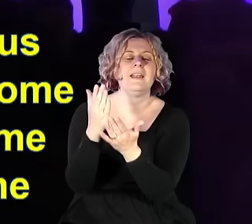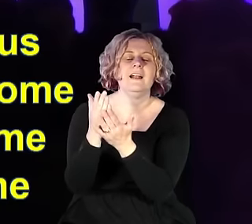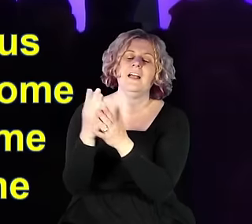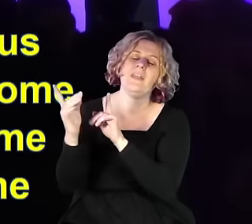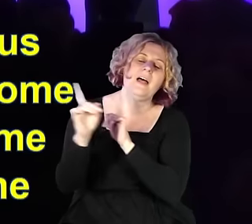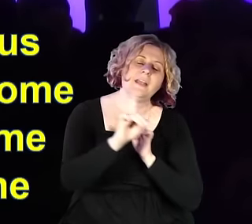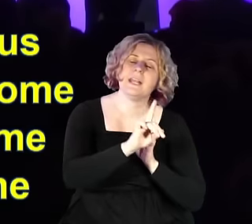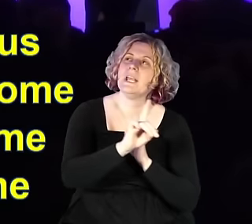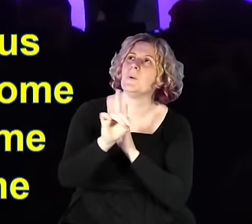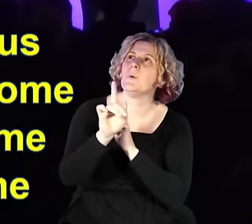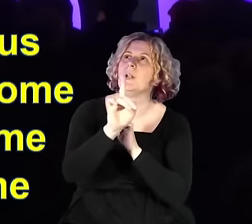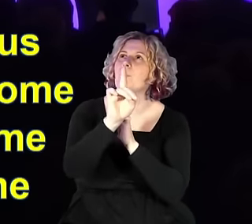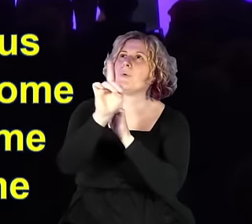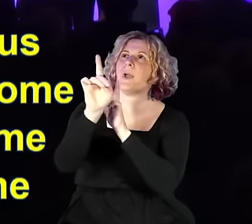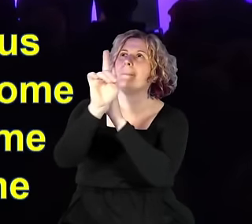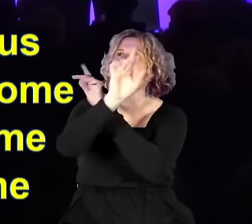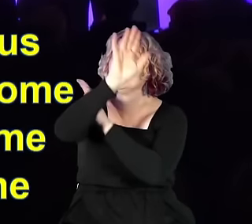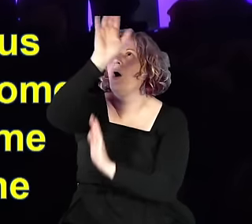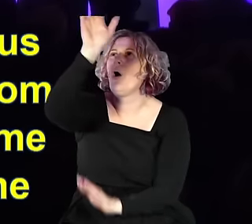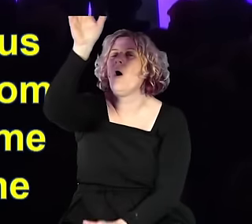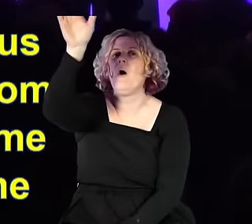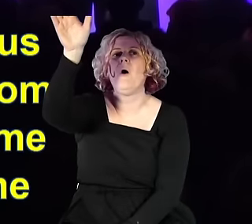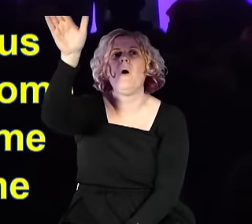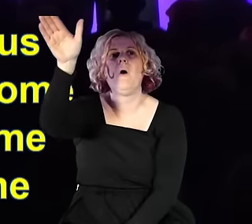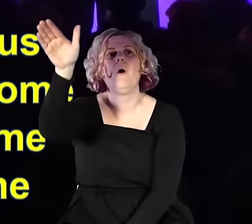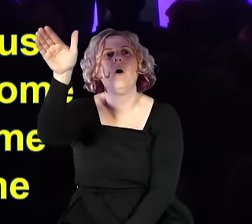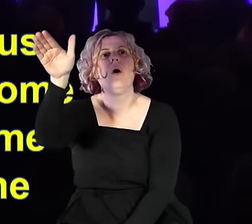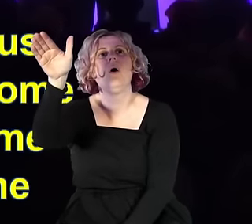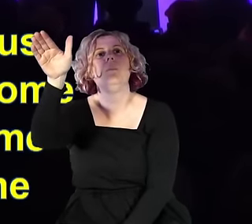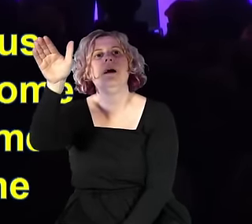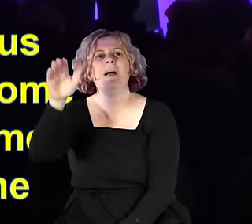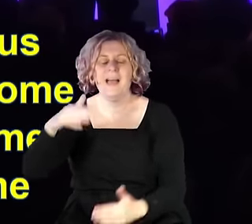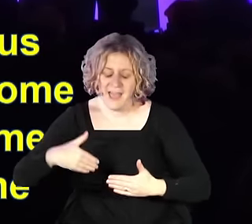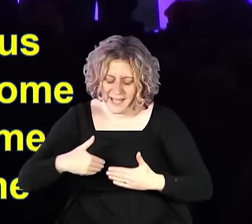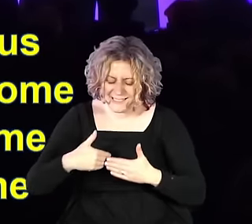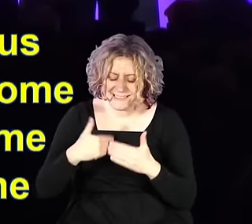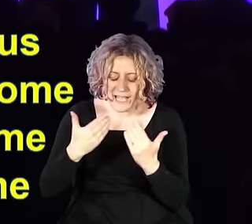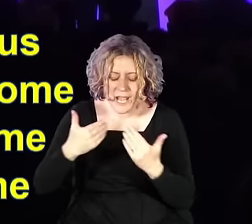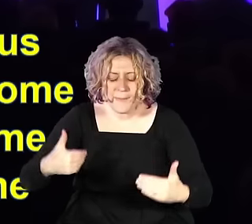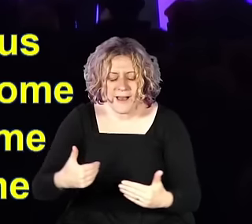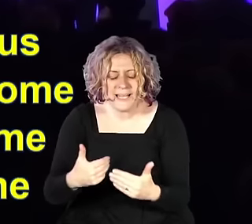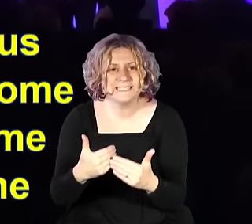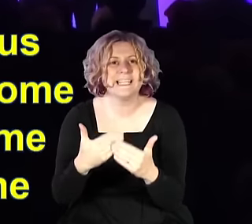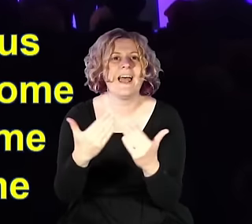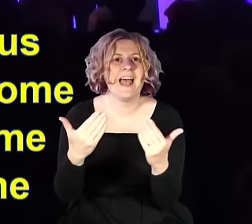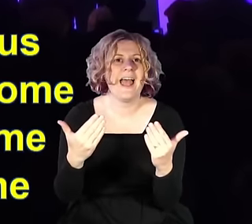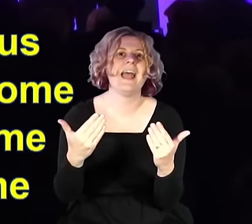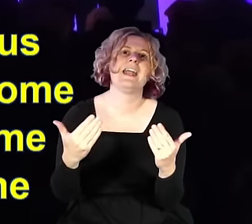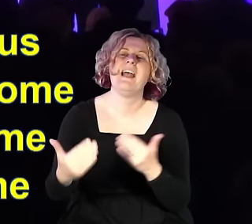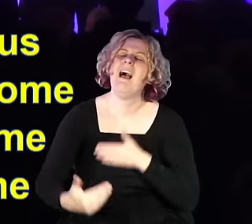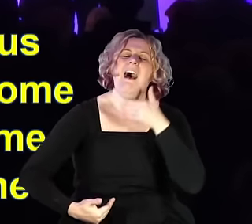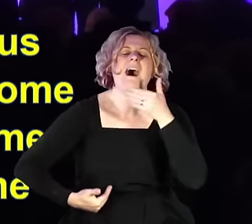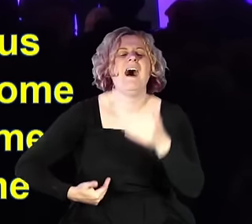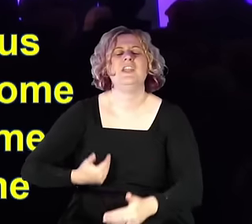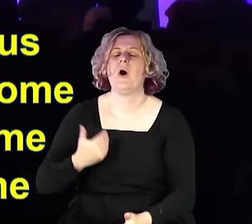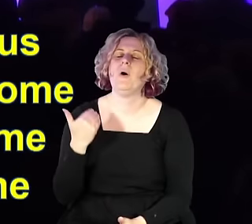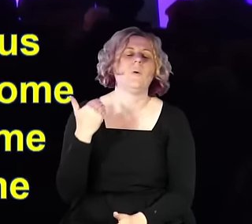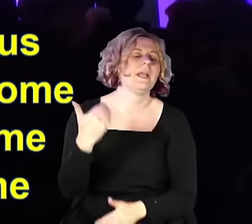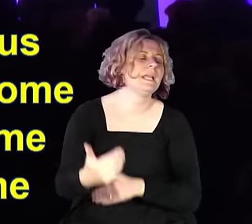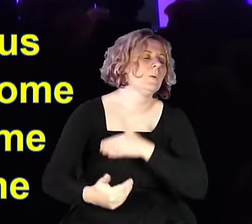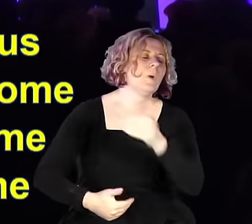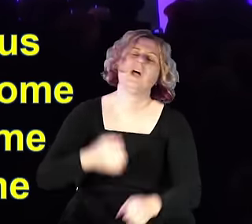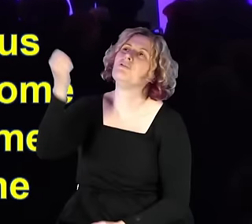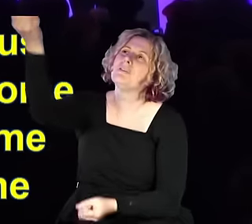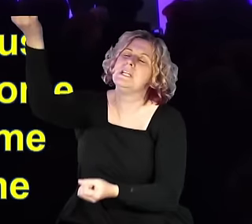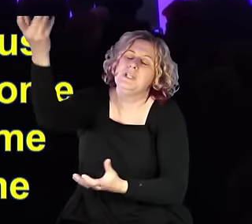said that he will bring me home, and day by day I know